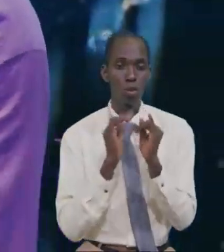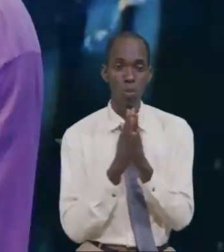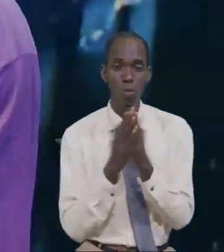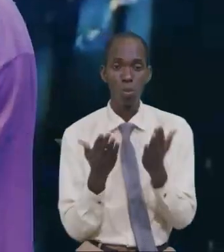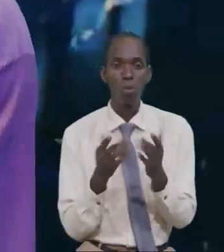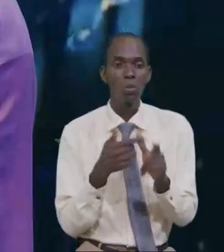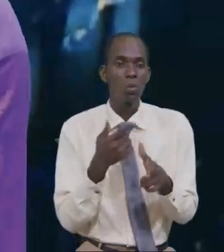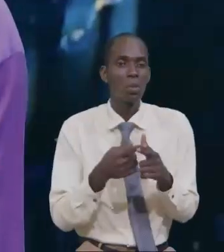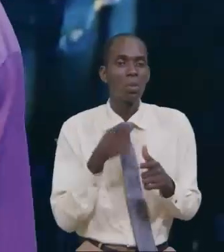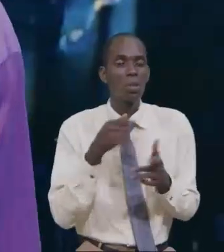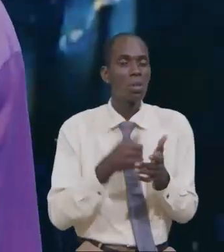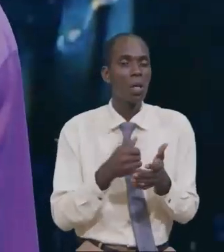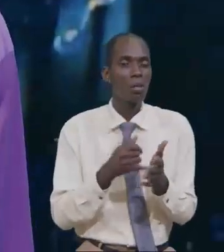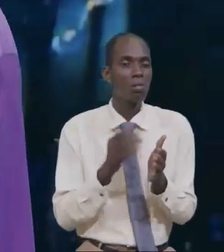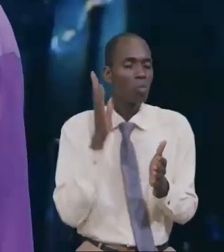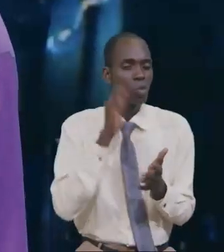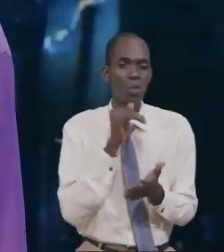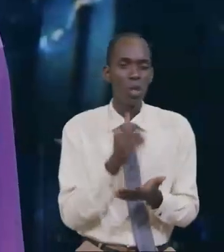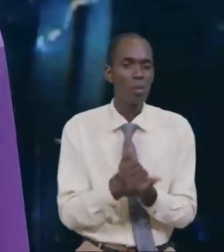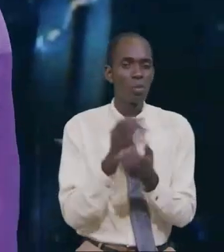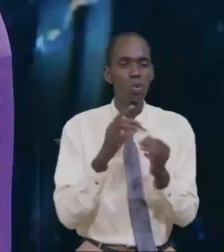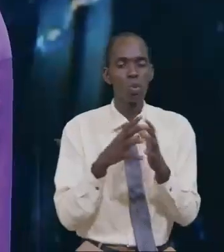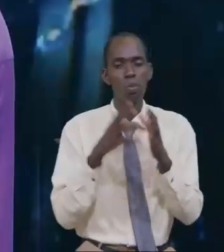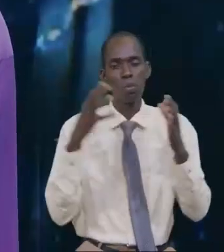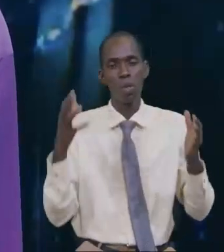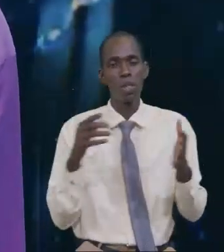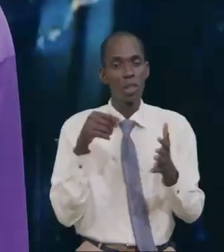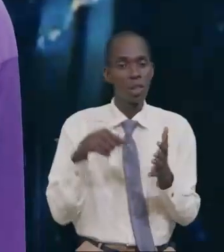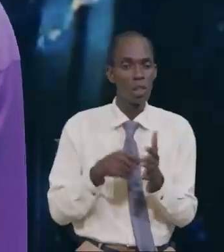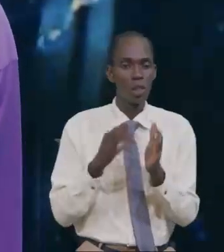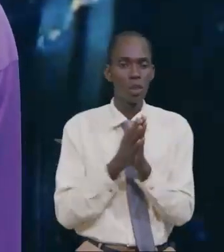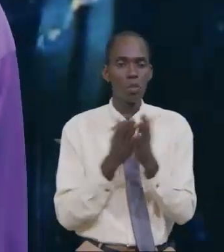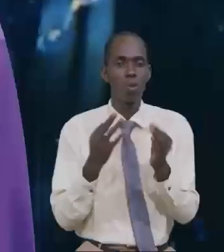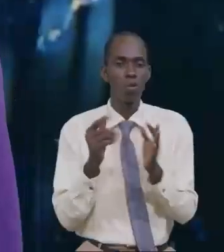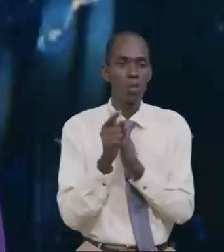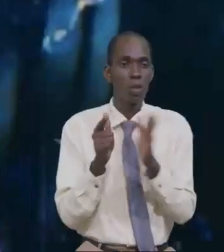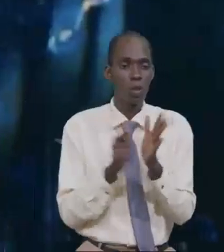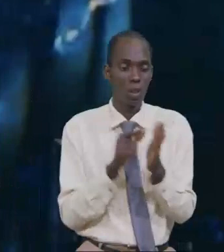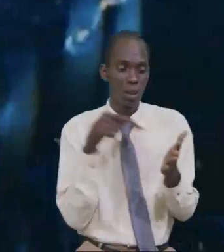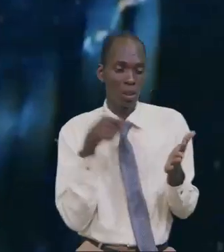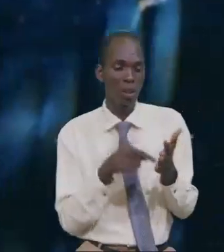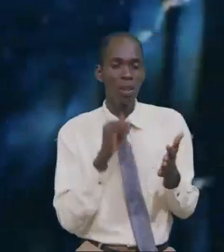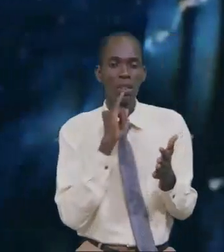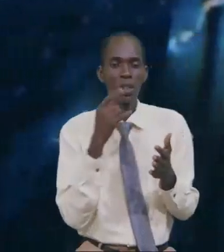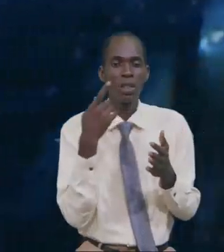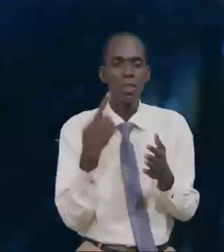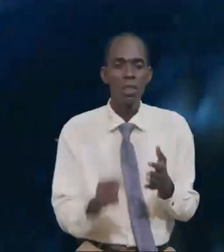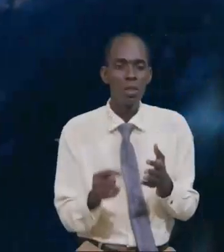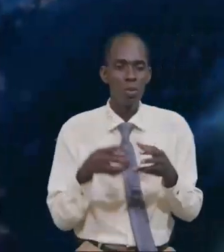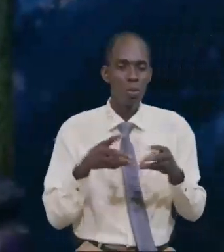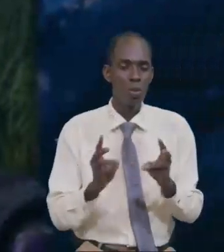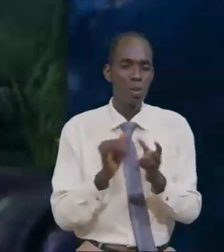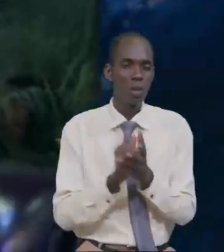us succeed. God created us and God made us, and he gave us this human machine. And he says,